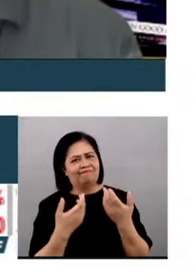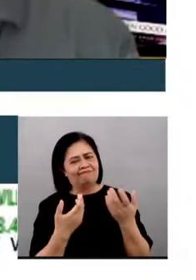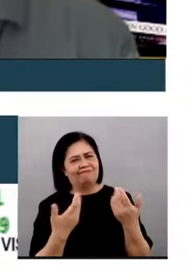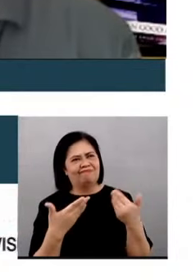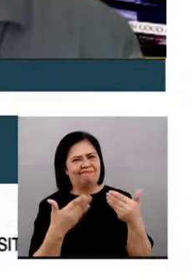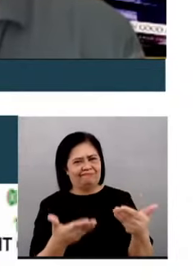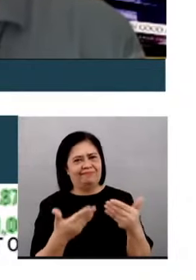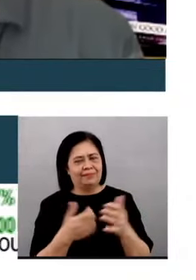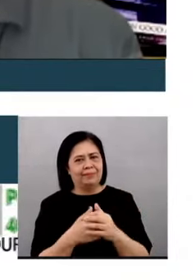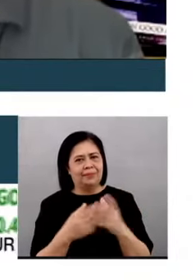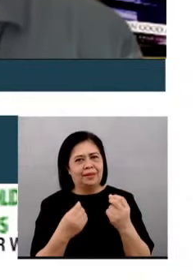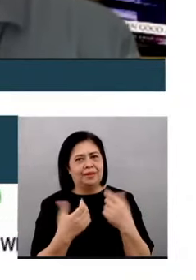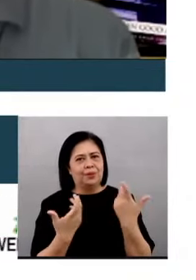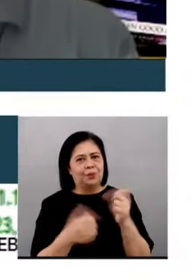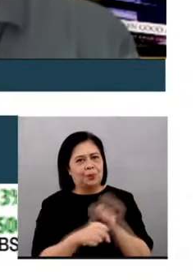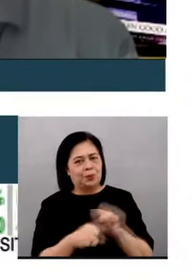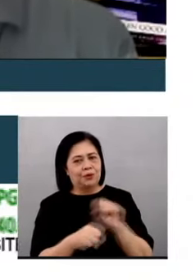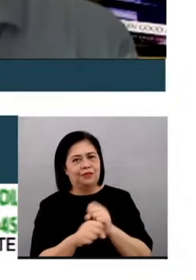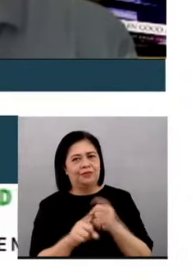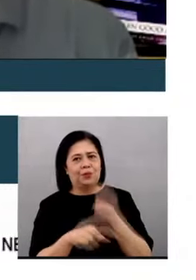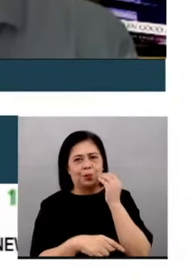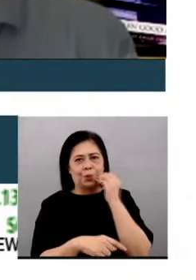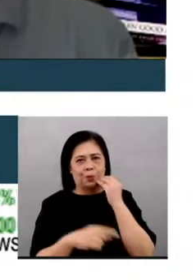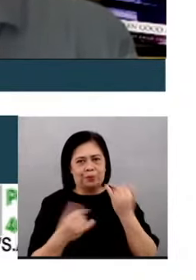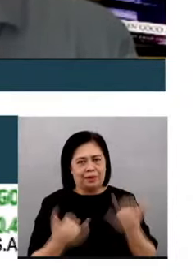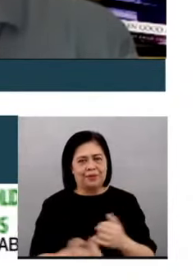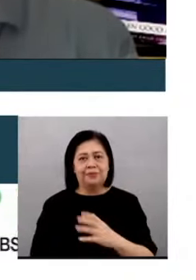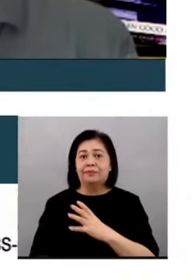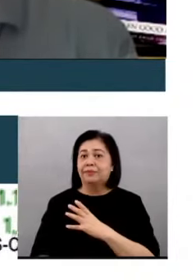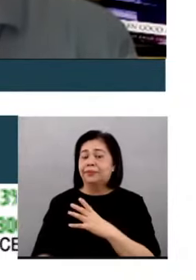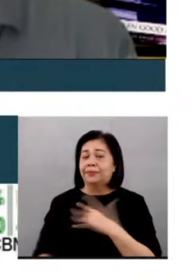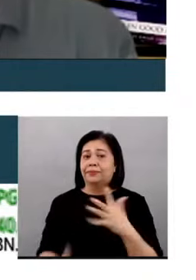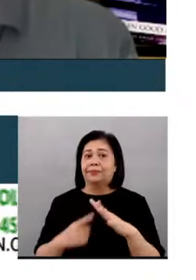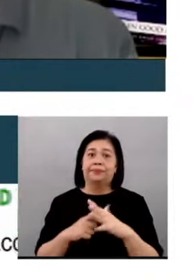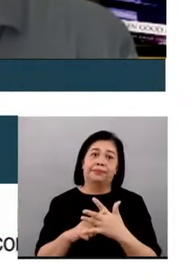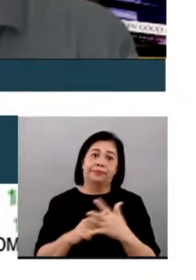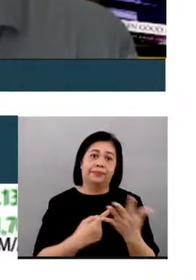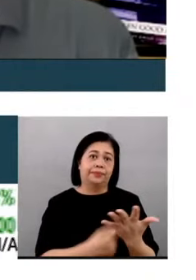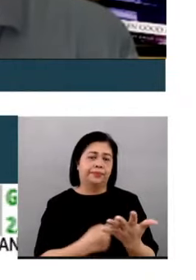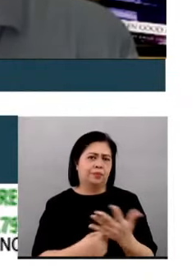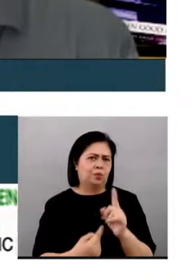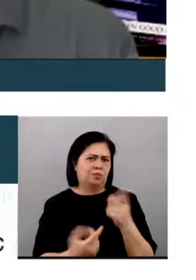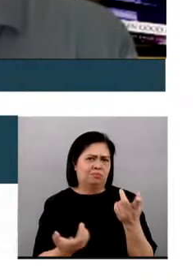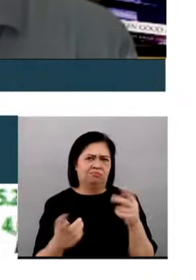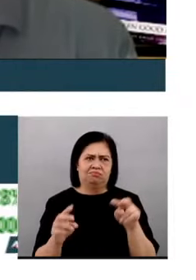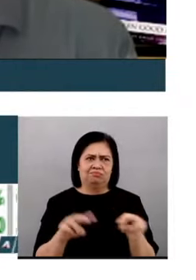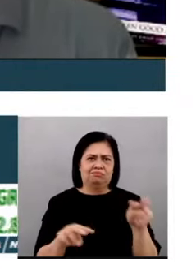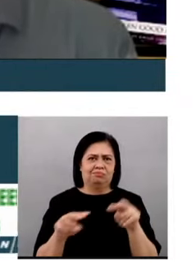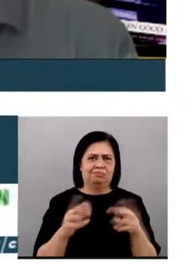have to do the work from home for now. All right. So let's begin our discussion. What do you make of this